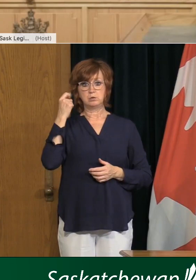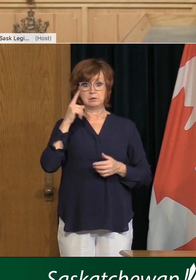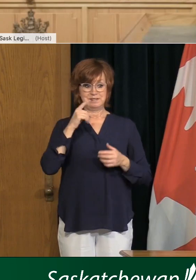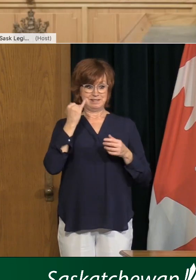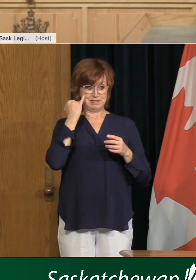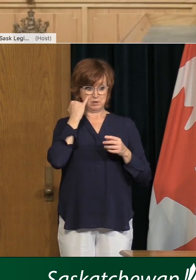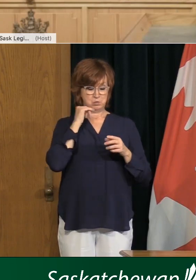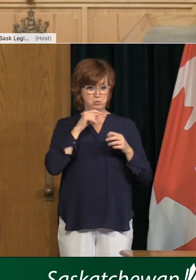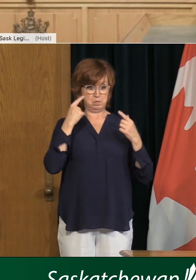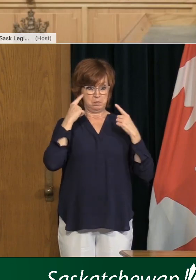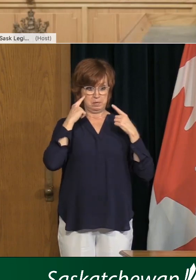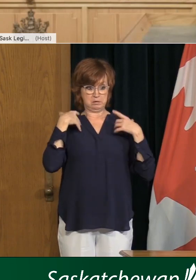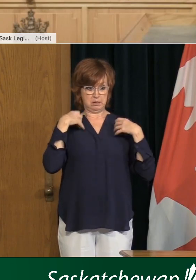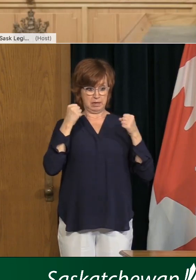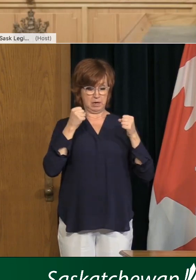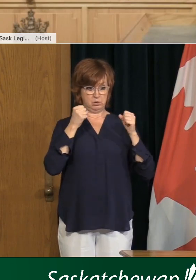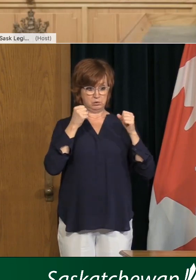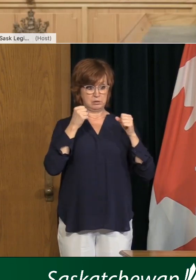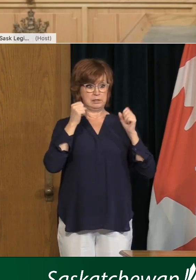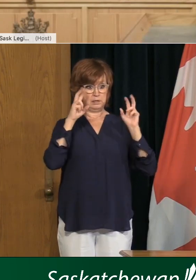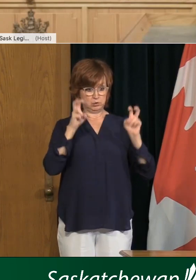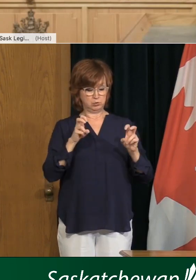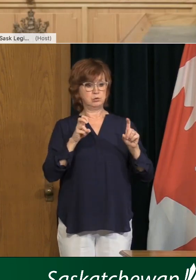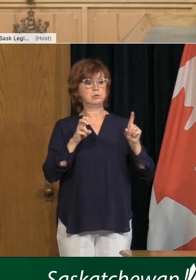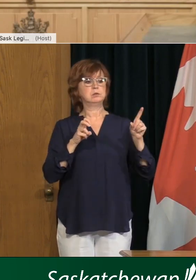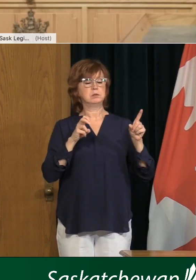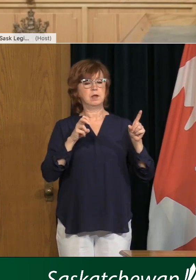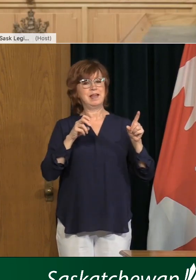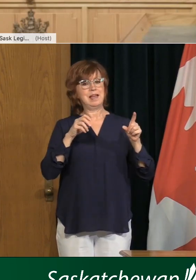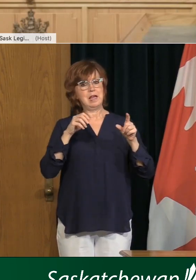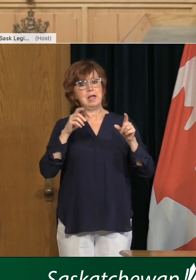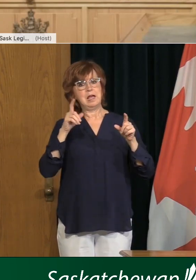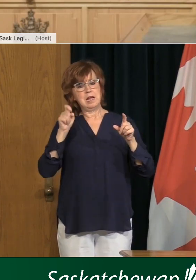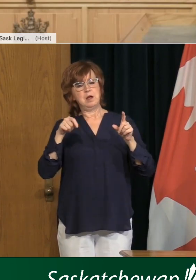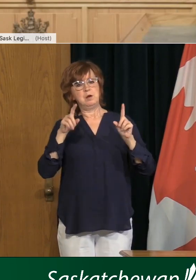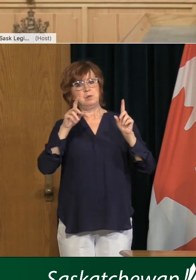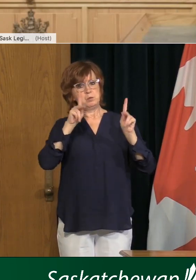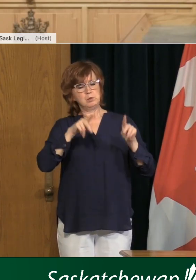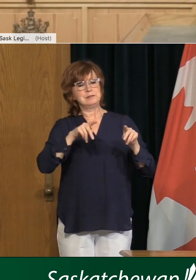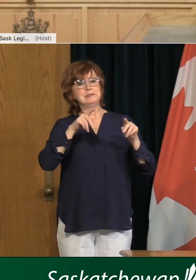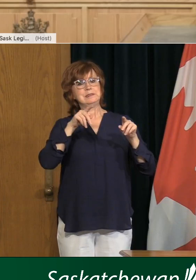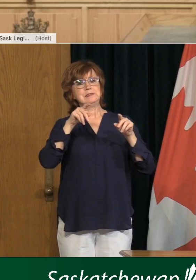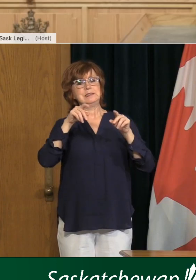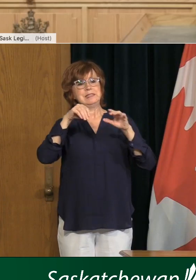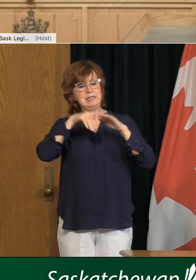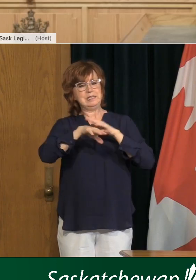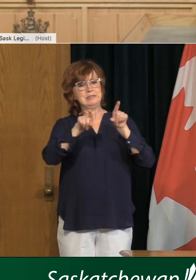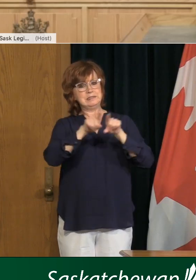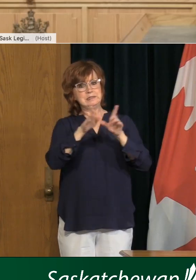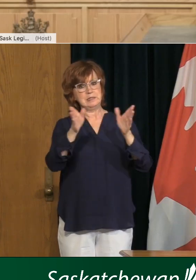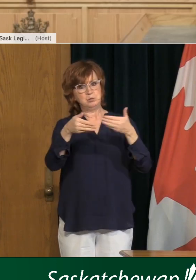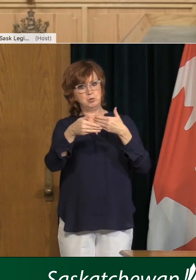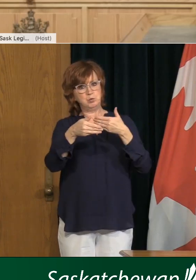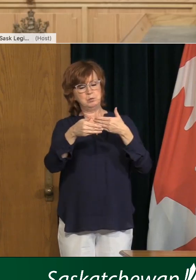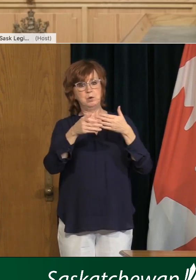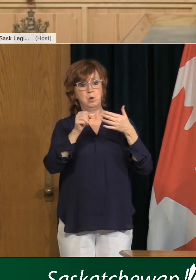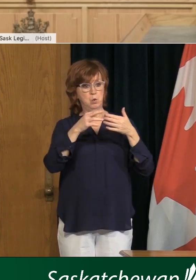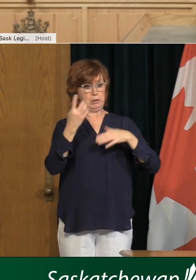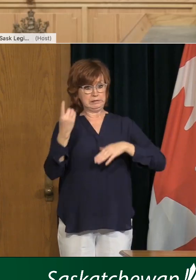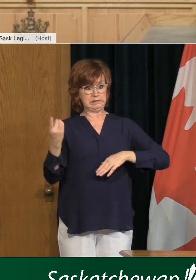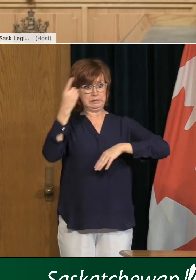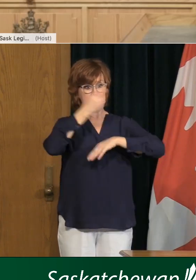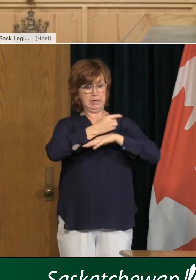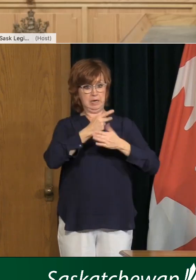necessary, and the resumption of therapeutic and day programming for groups of people of less than 10 or